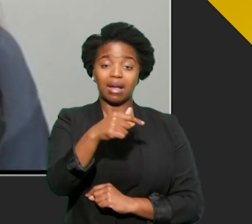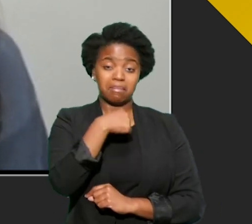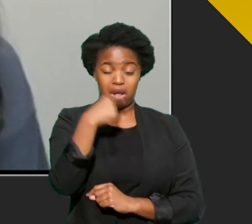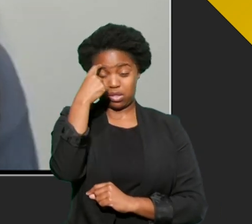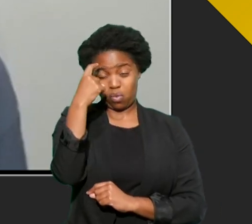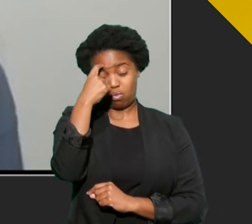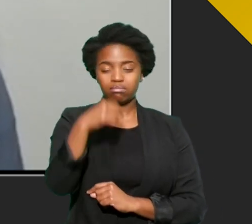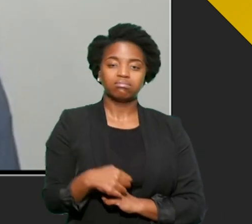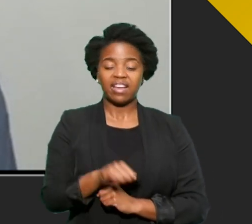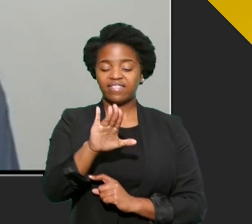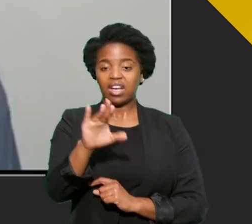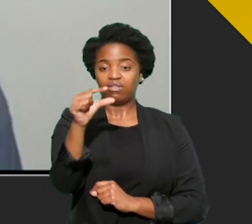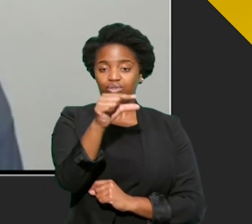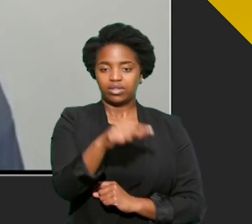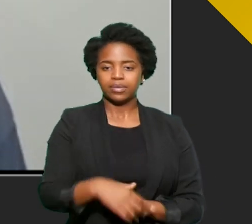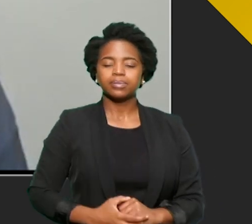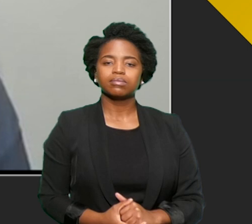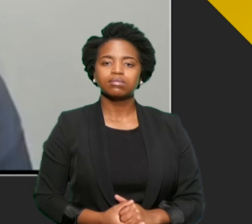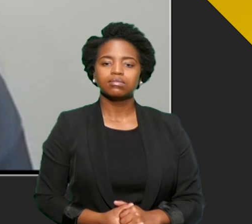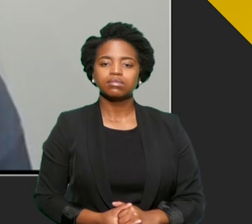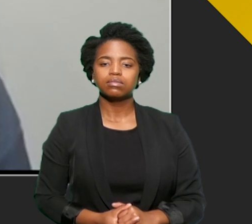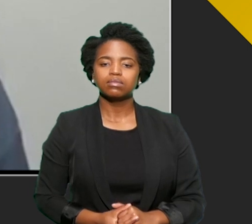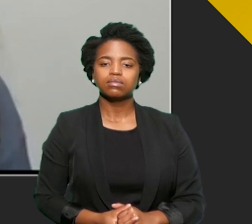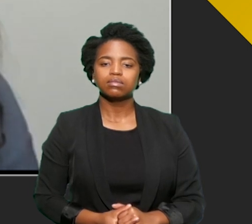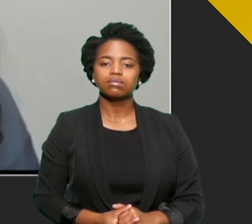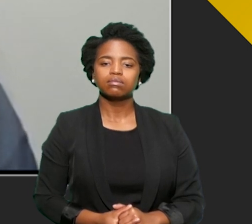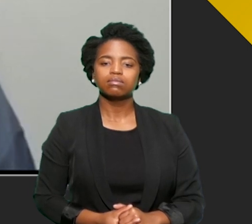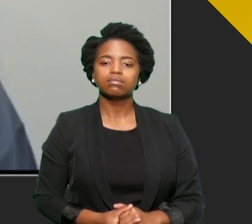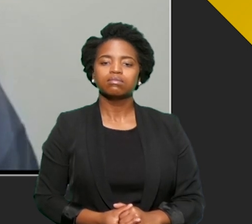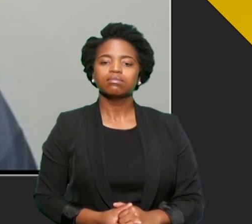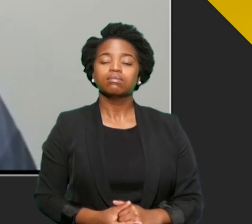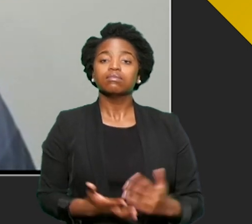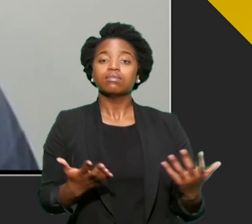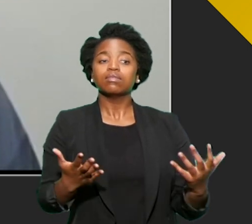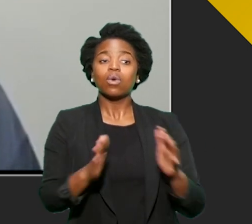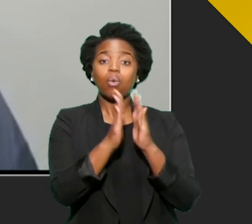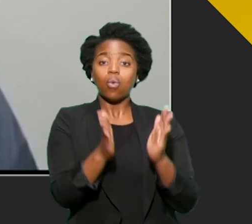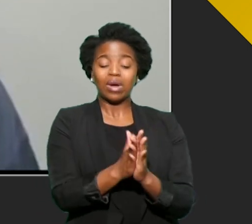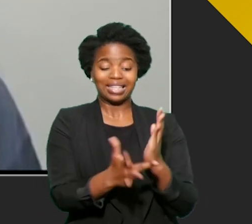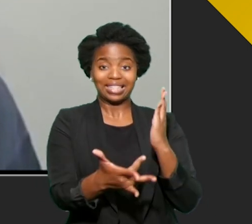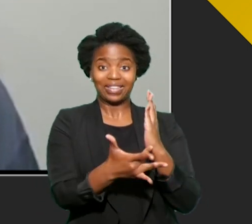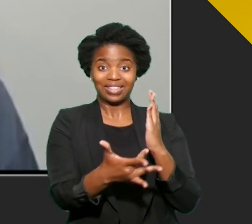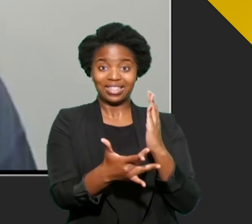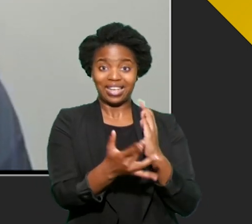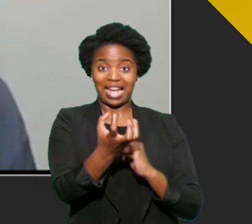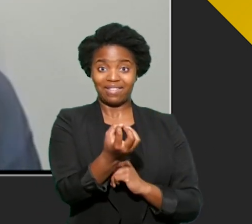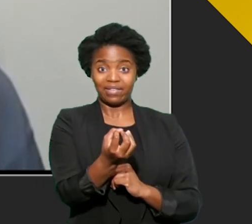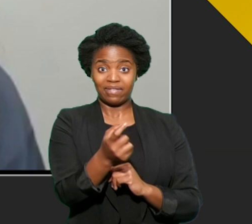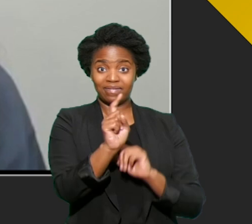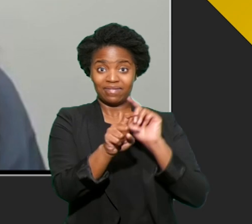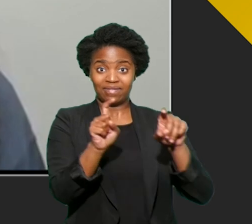on 5G. So, with every technological age we have faced as